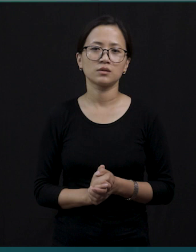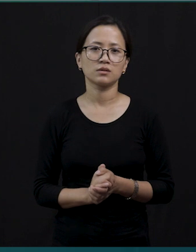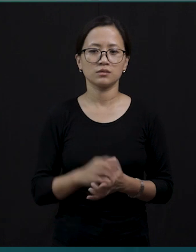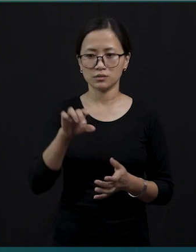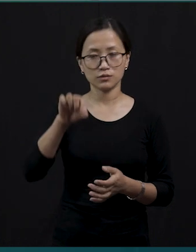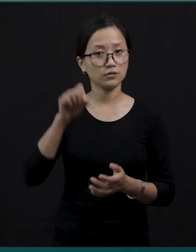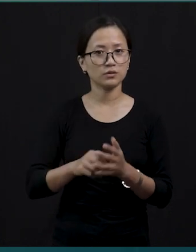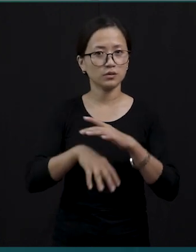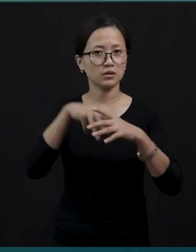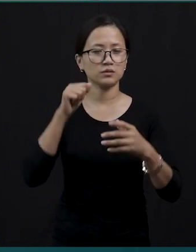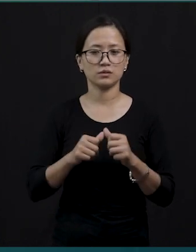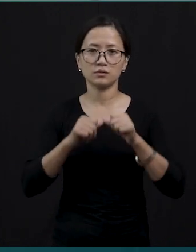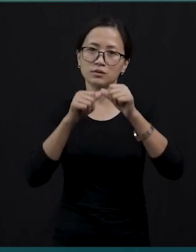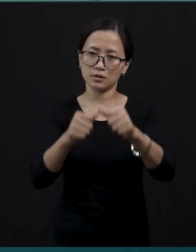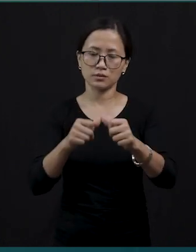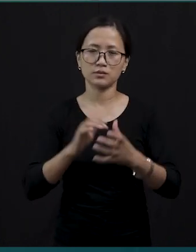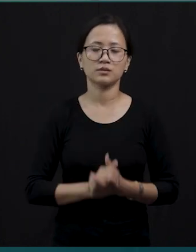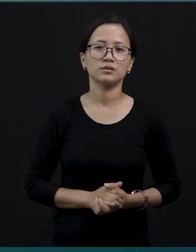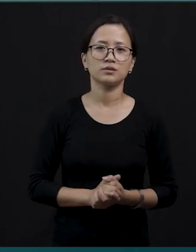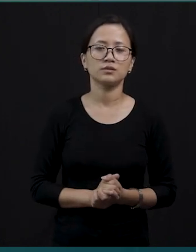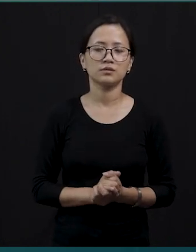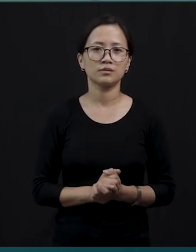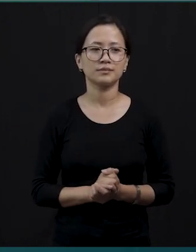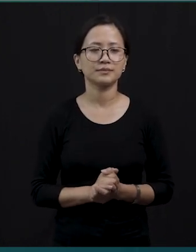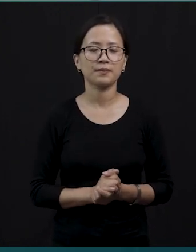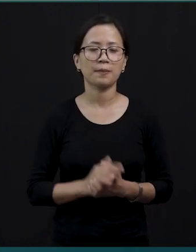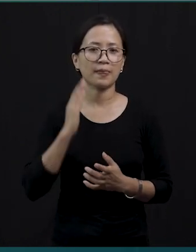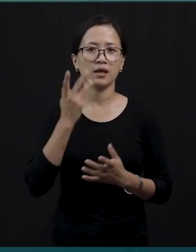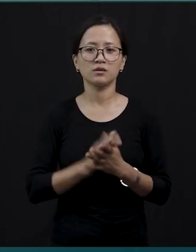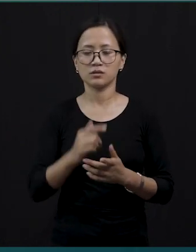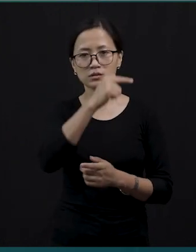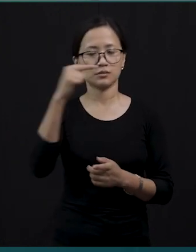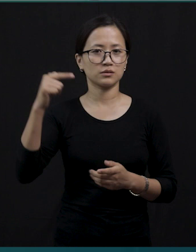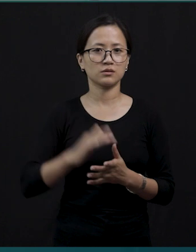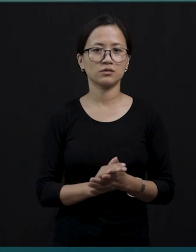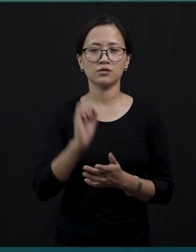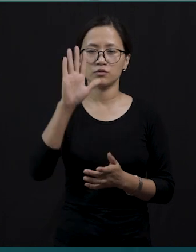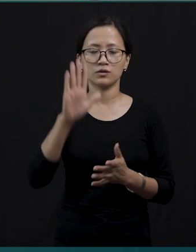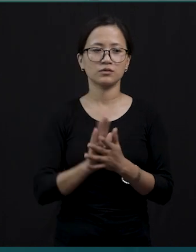to find it out, the answer. All right. So, when you will subtract